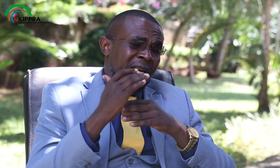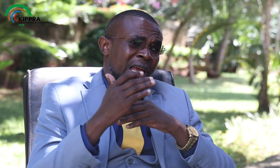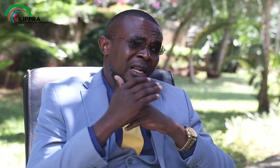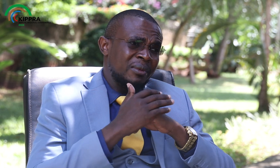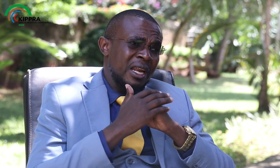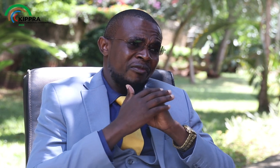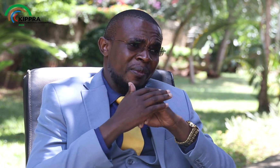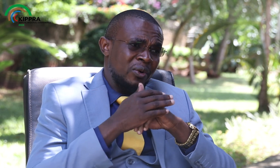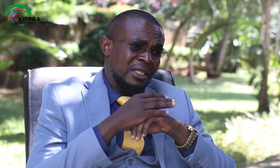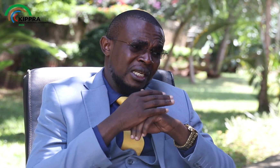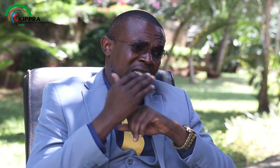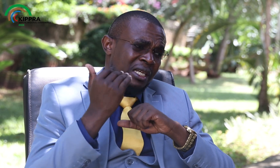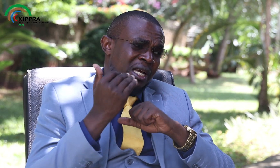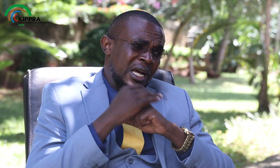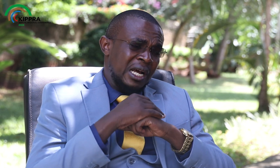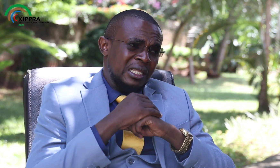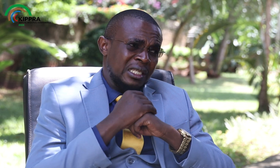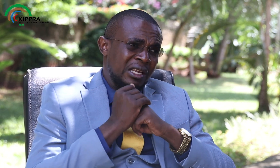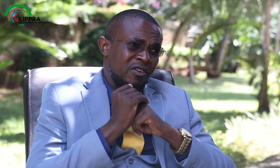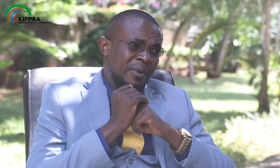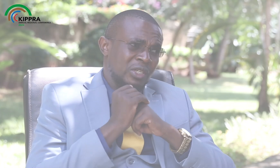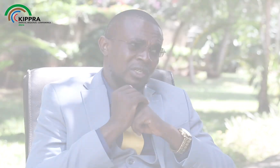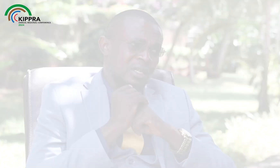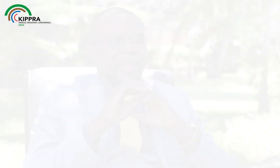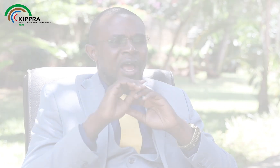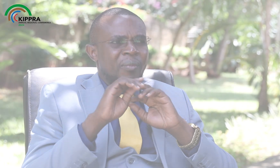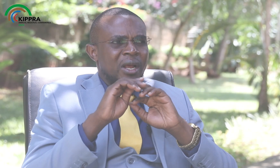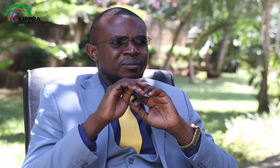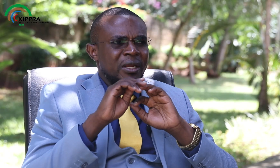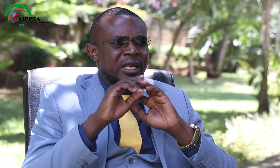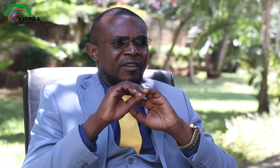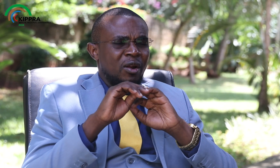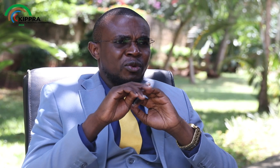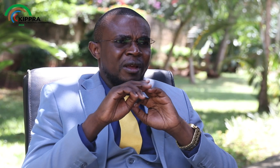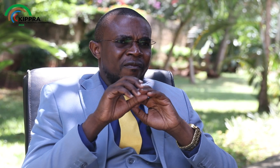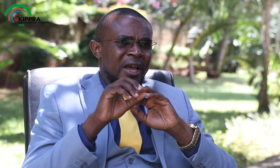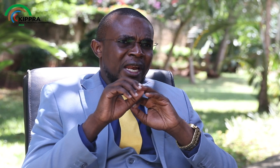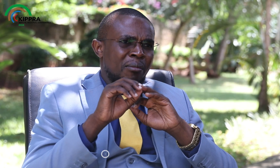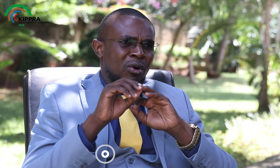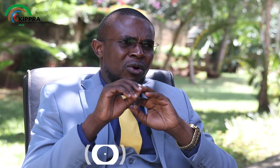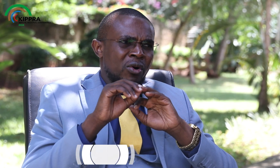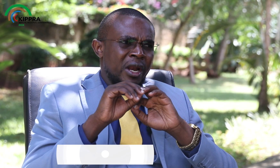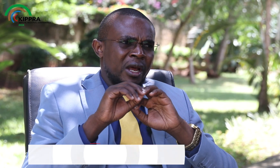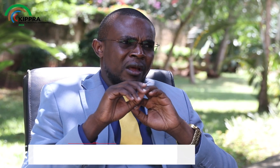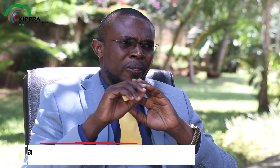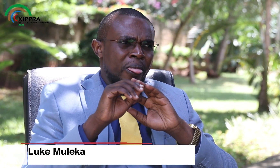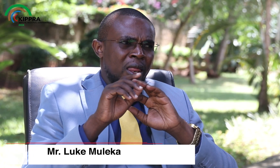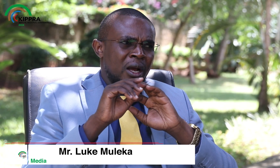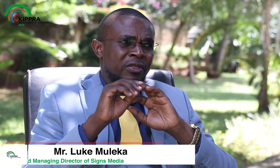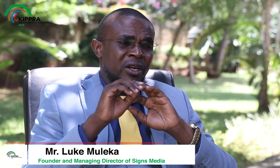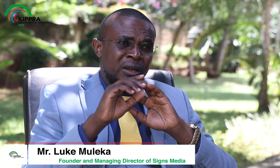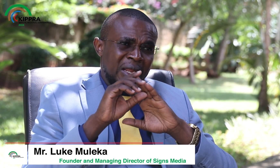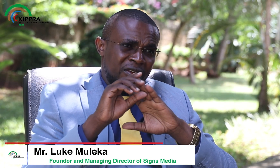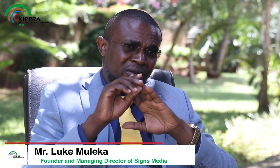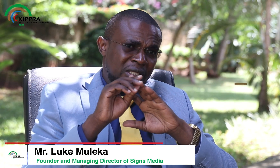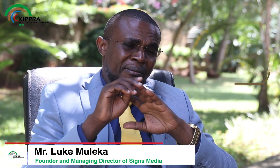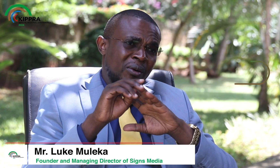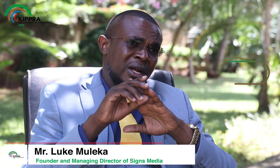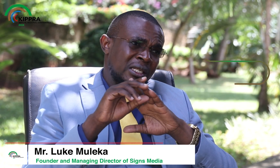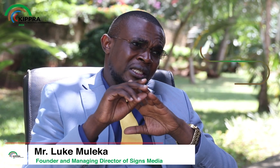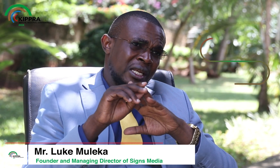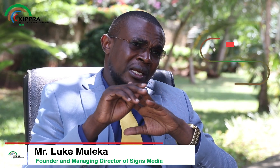it really helped the deaf people to access this information. The app has been developed to be available on 3